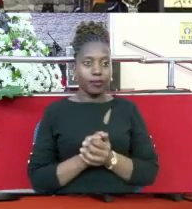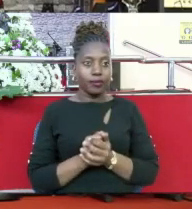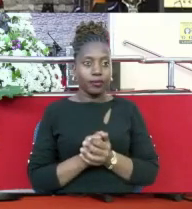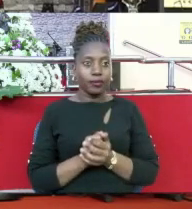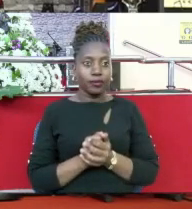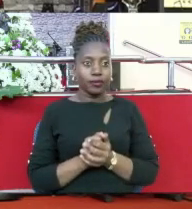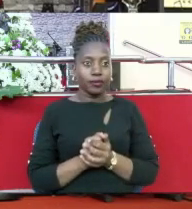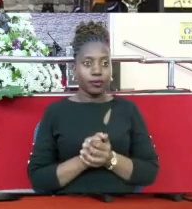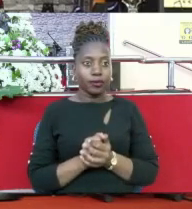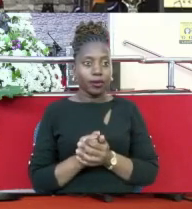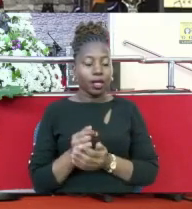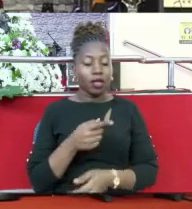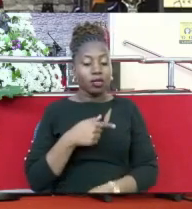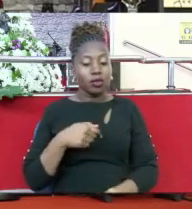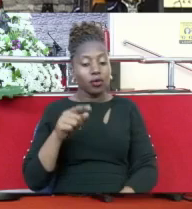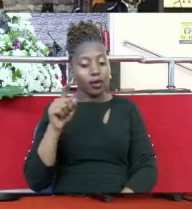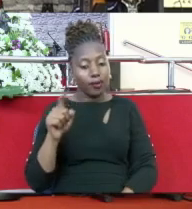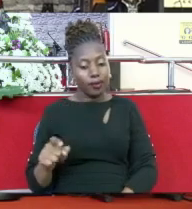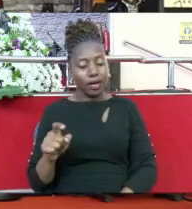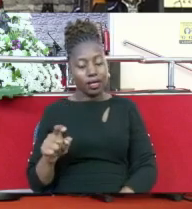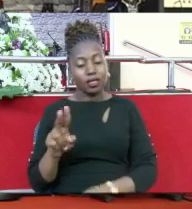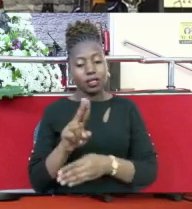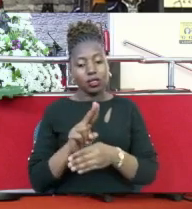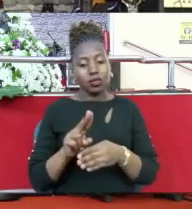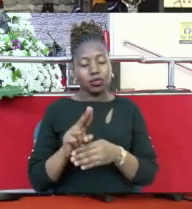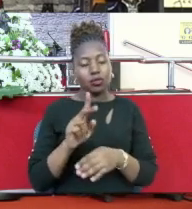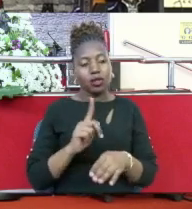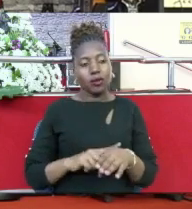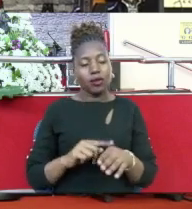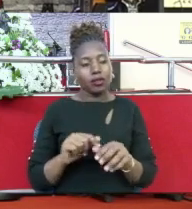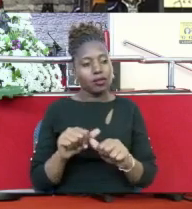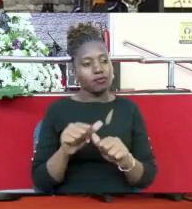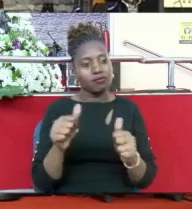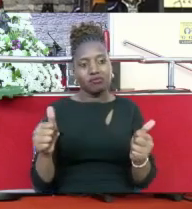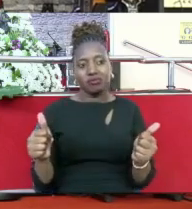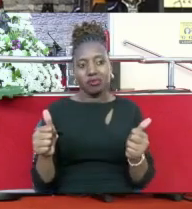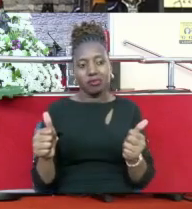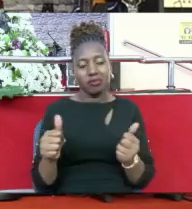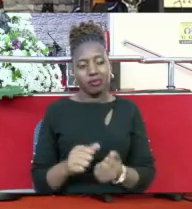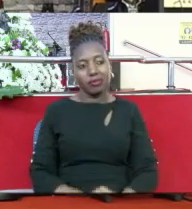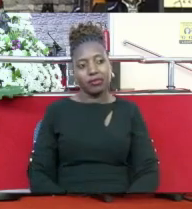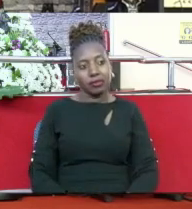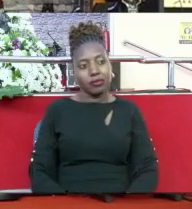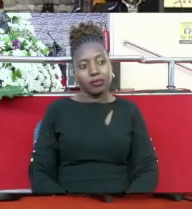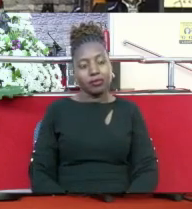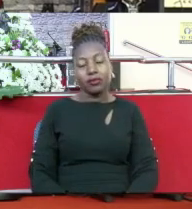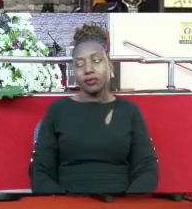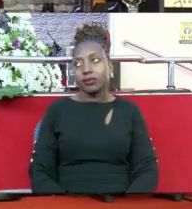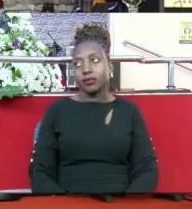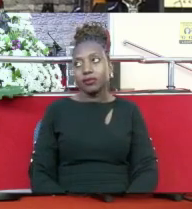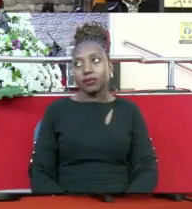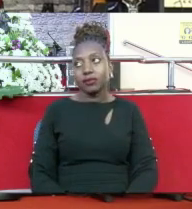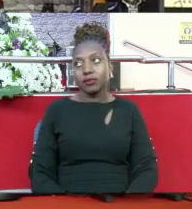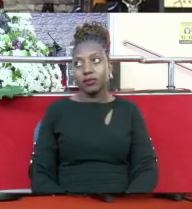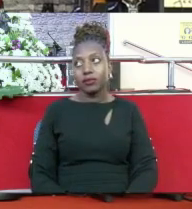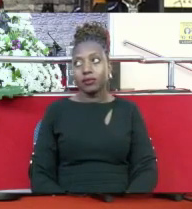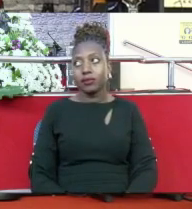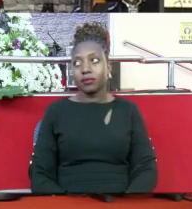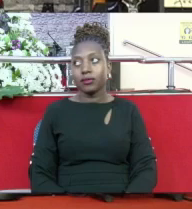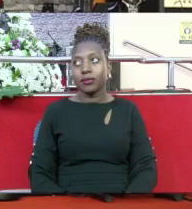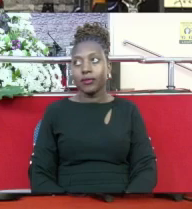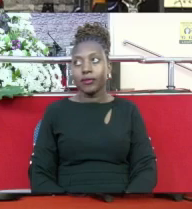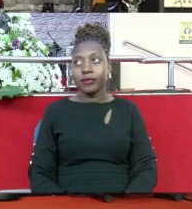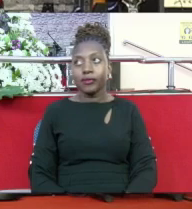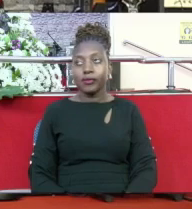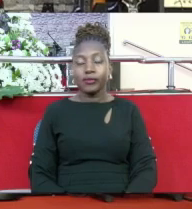So we need to redeem our time. Ni vizuri tukaweze kuokoa na kukomboa wakati. And